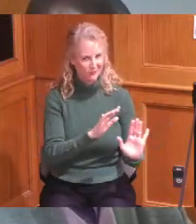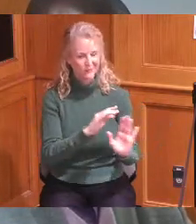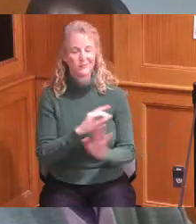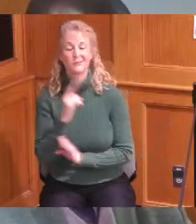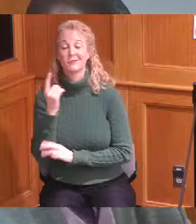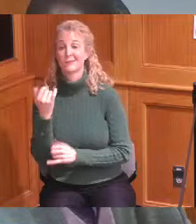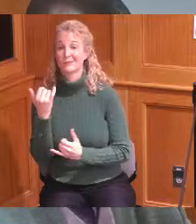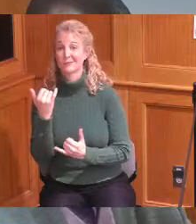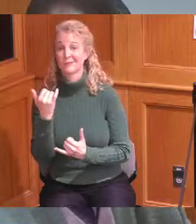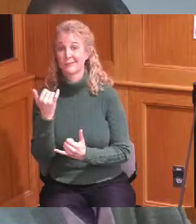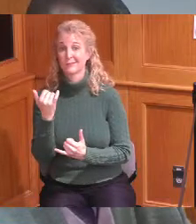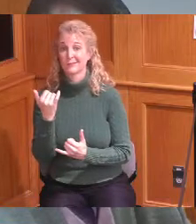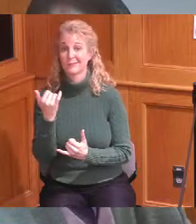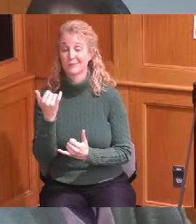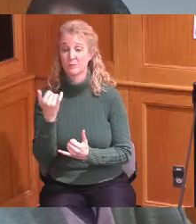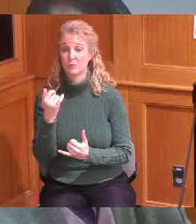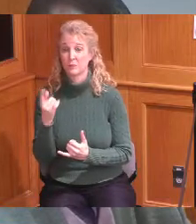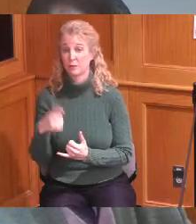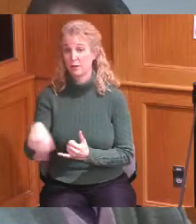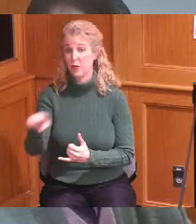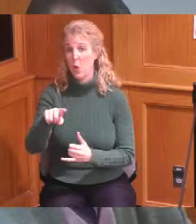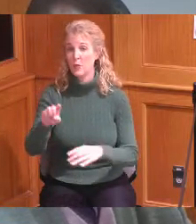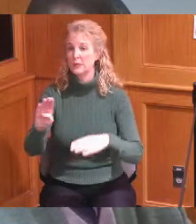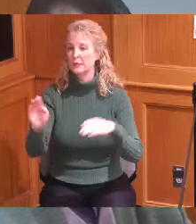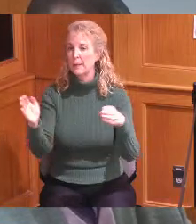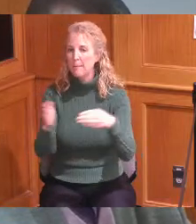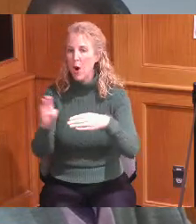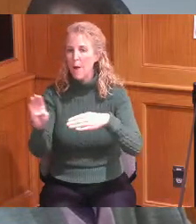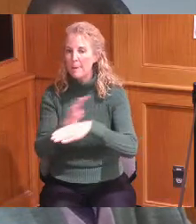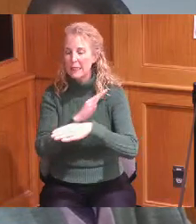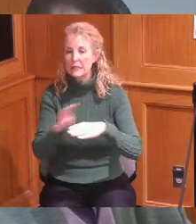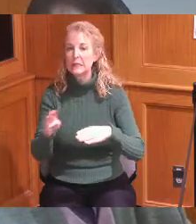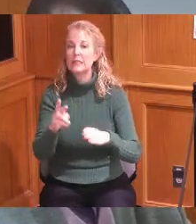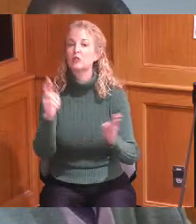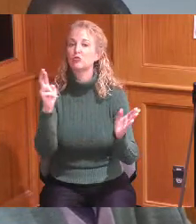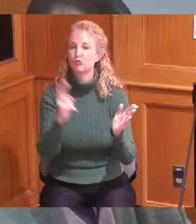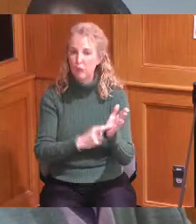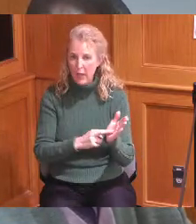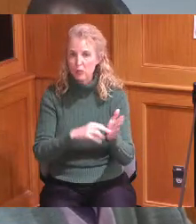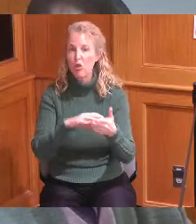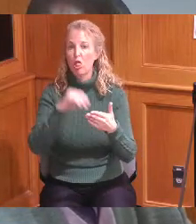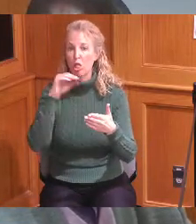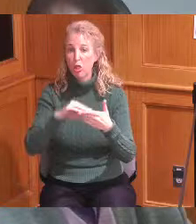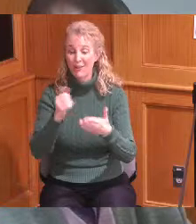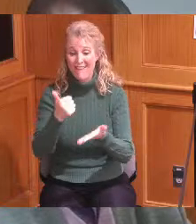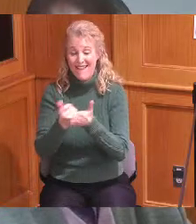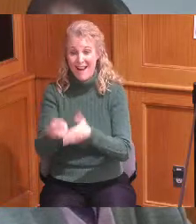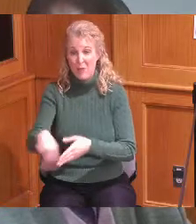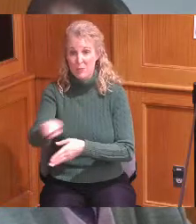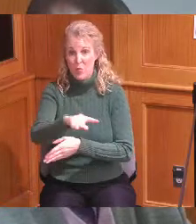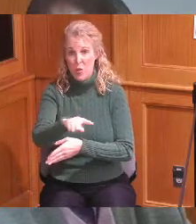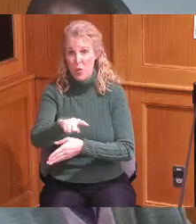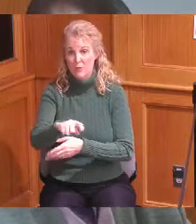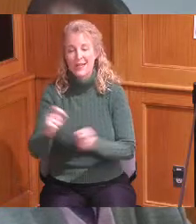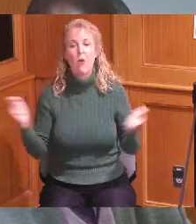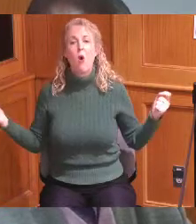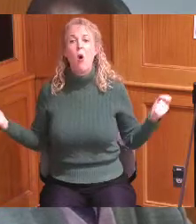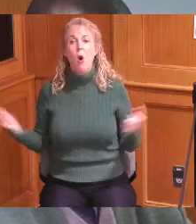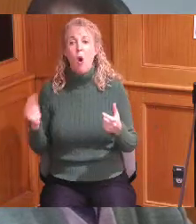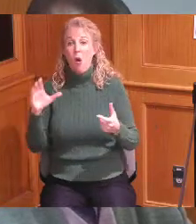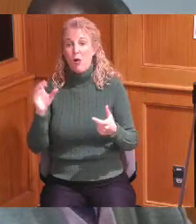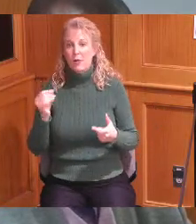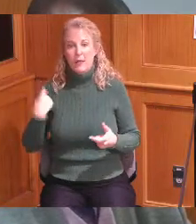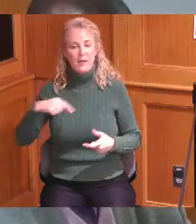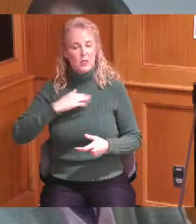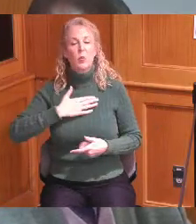But when they do that, they register and do those kind of things. It just helps these companies, and we help all companies who